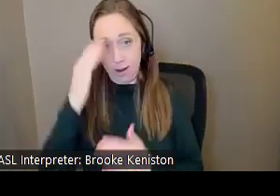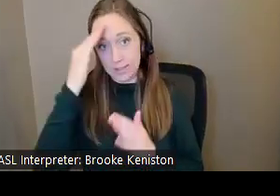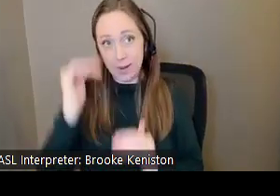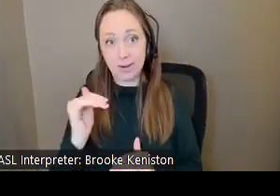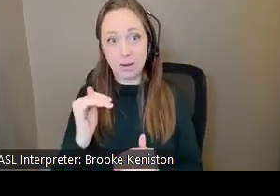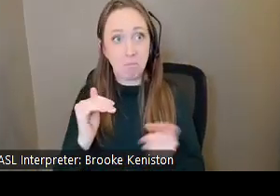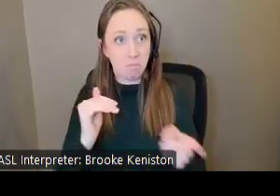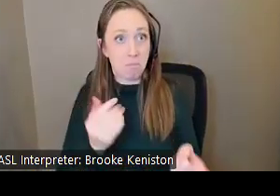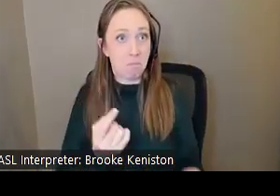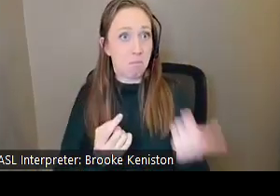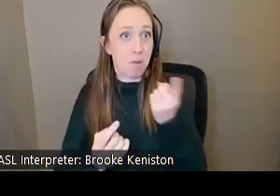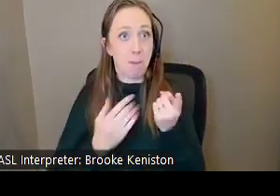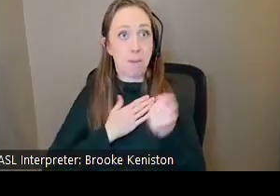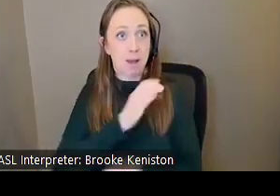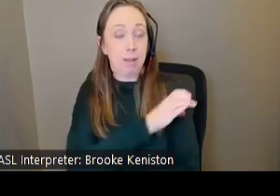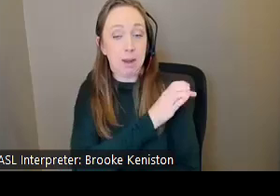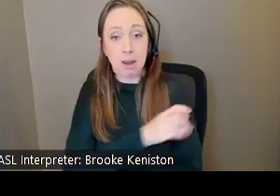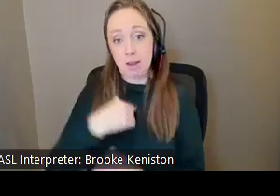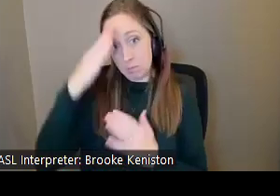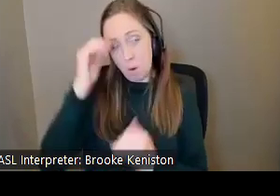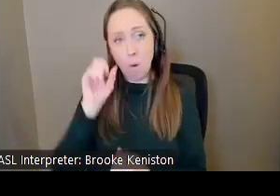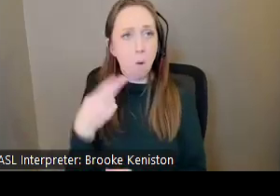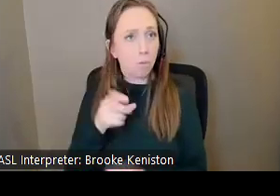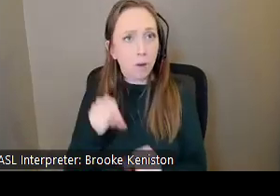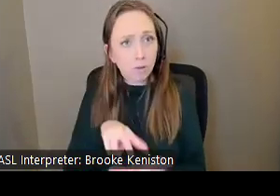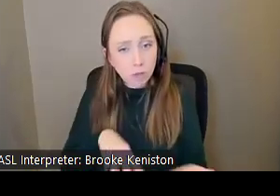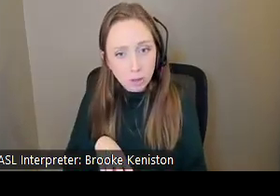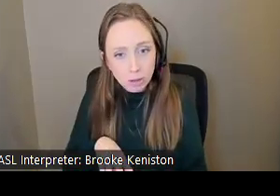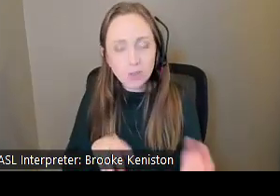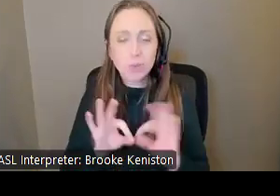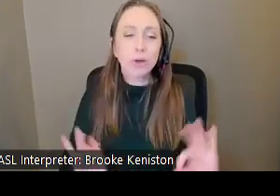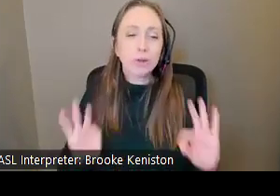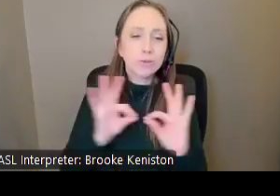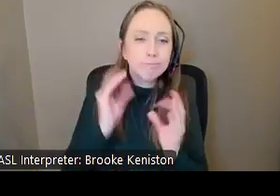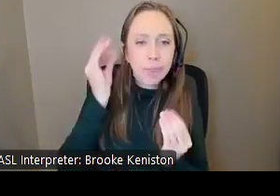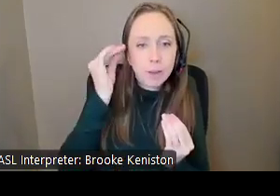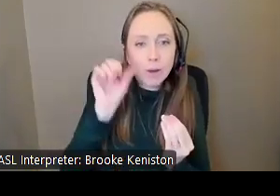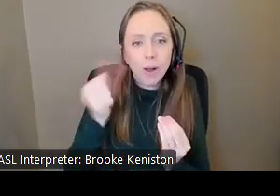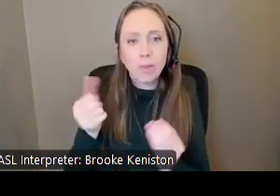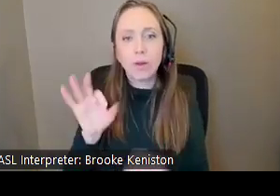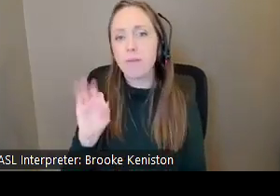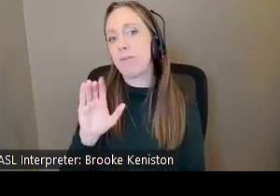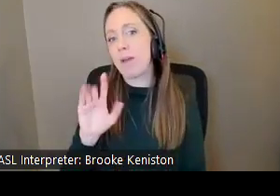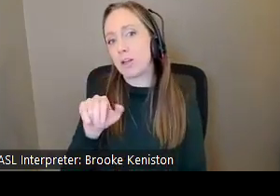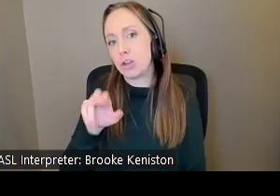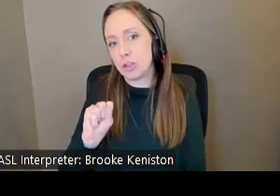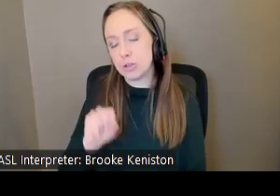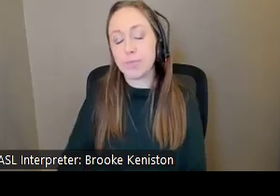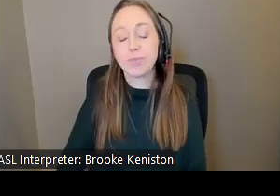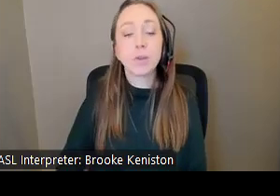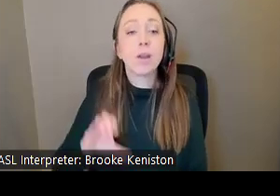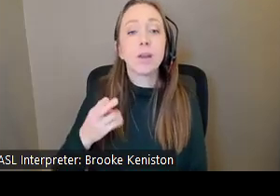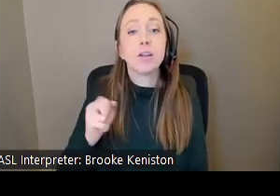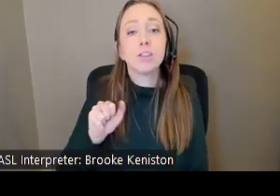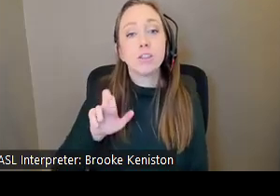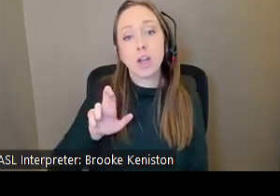remove digital barriers. In Tennessee during the pandemic, Cherokee Health Systems negotiated with carriers of telephones